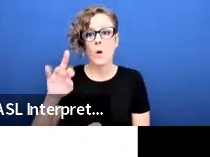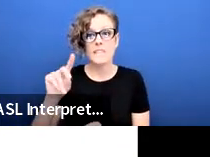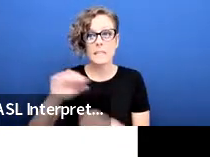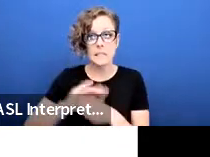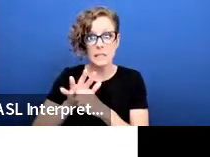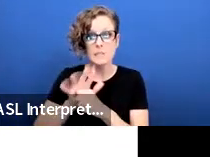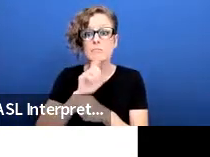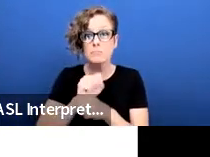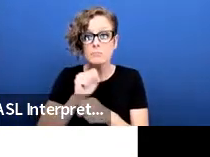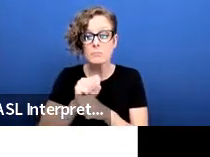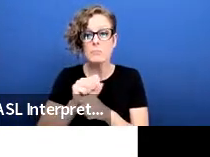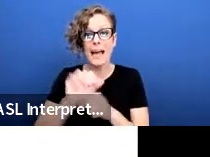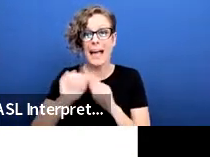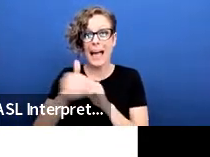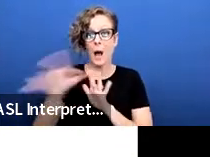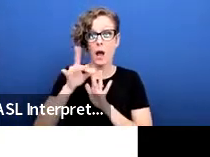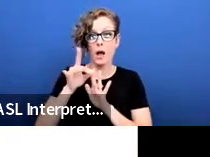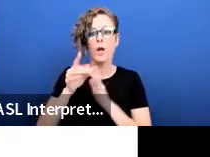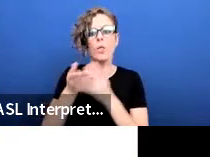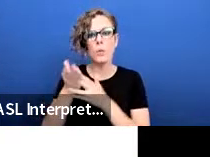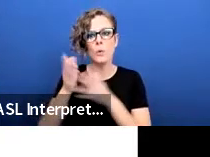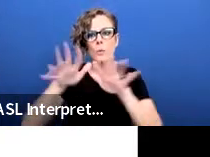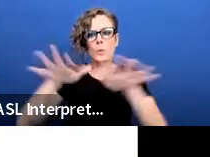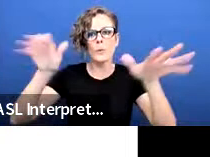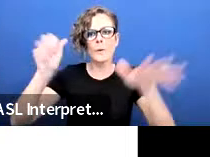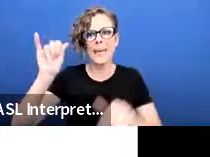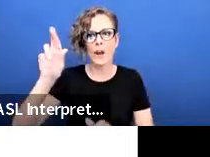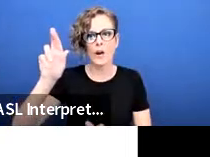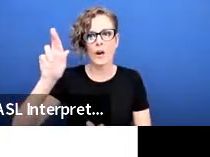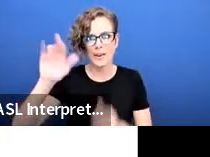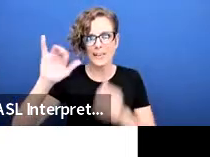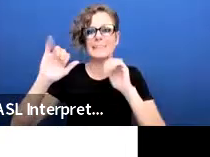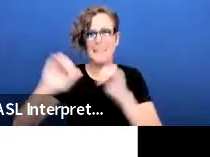transmissible infection. That is the way people get infected.